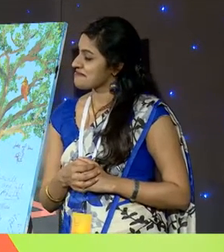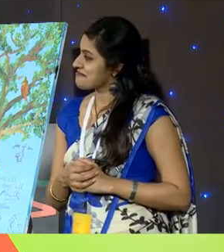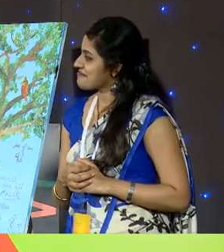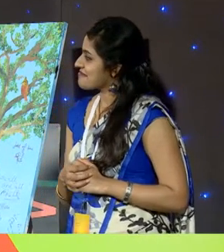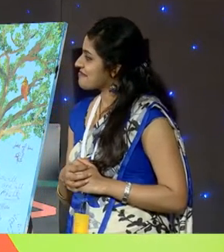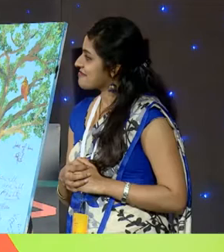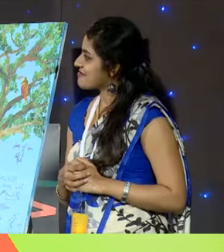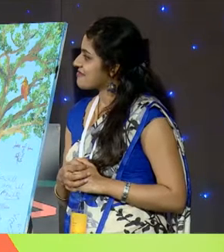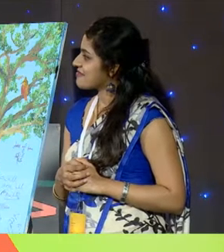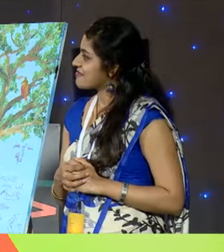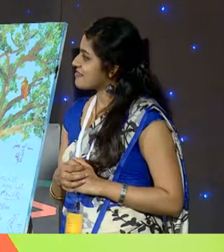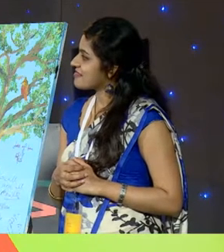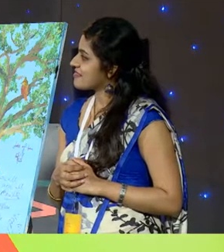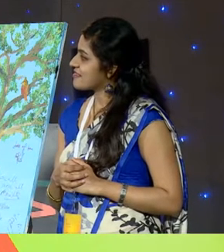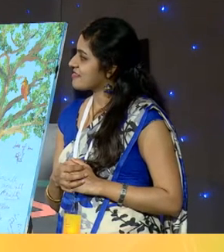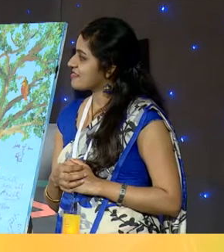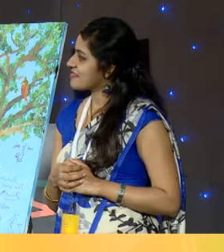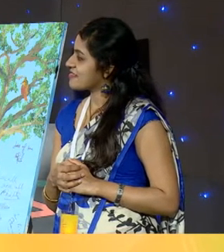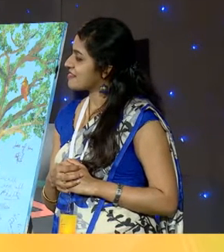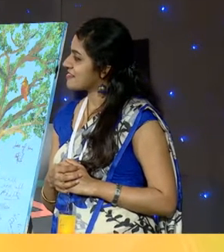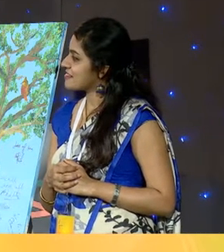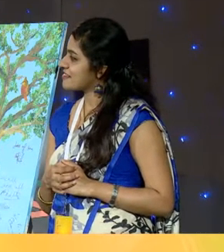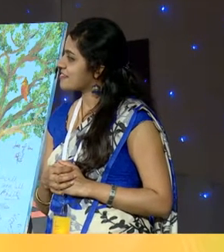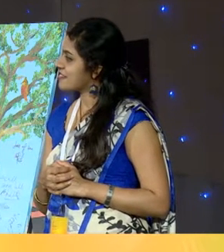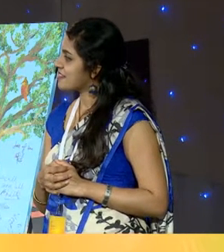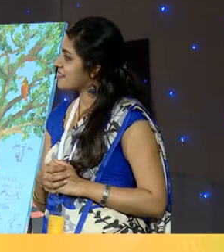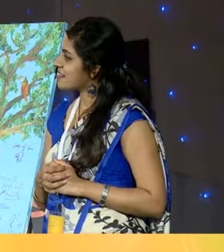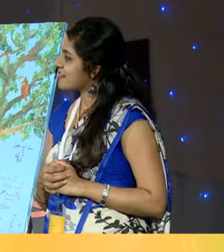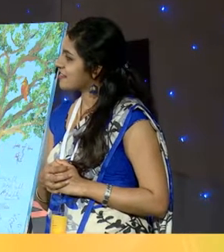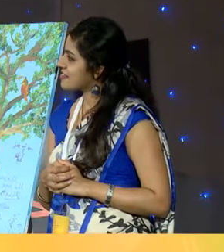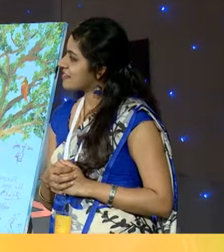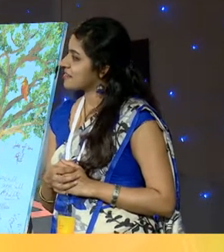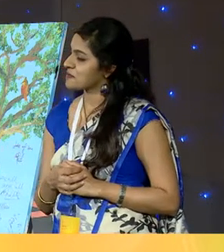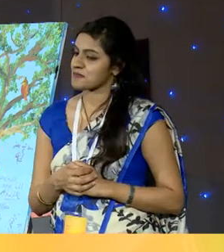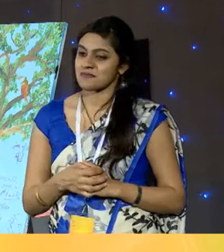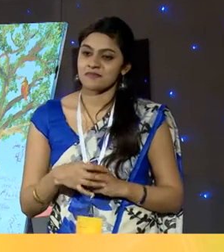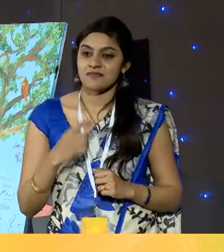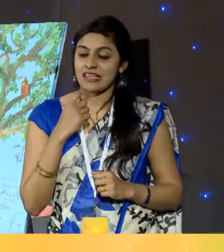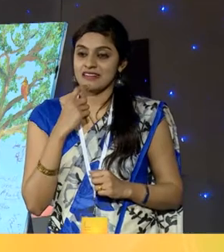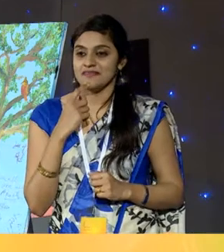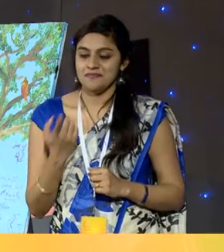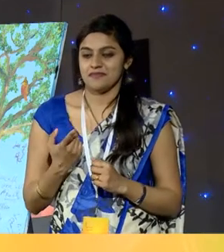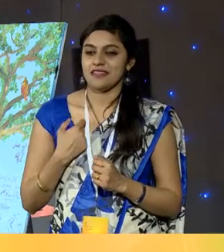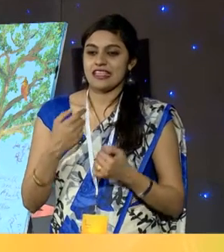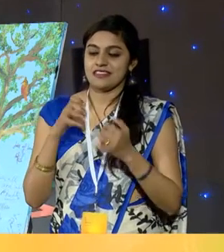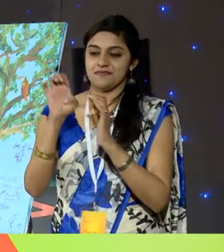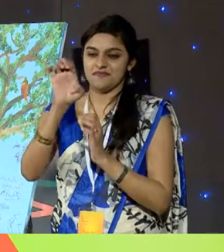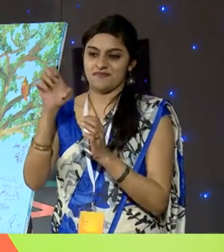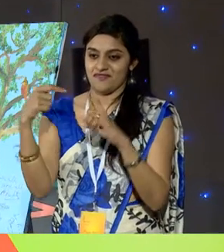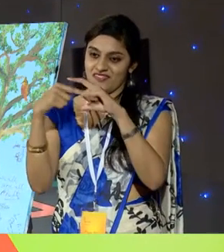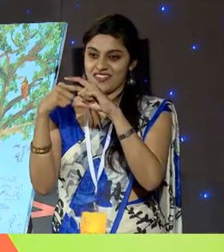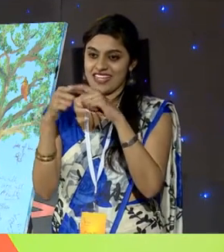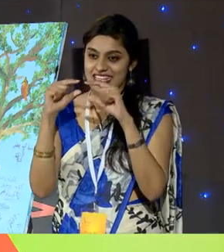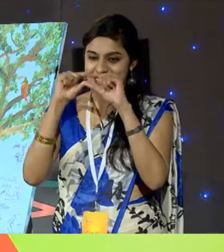And there is a he in every she. There is anger in every danger. Okay.